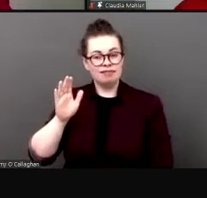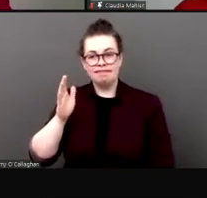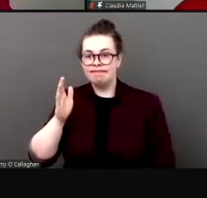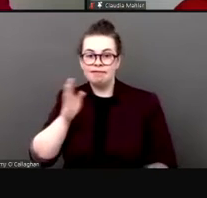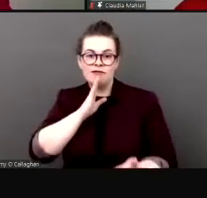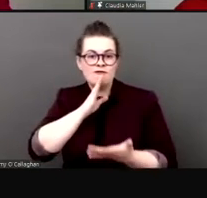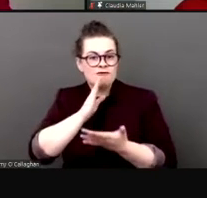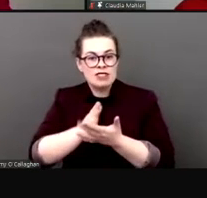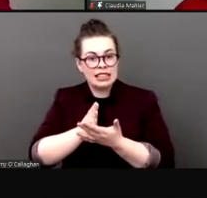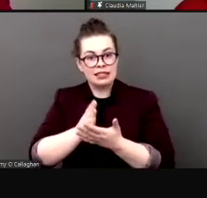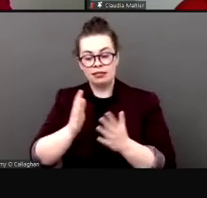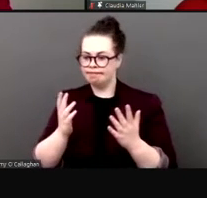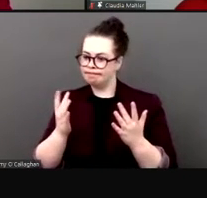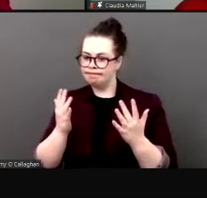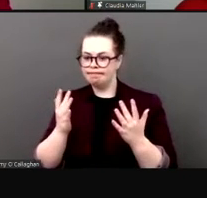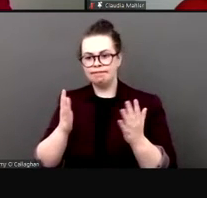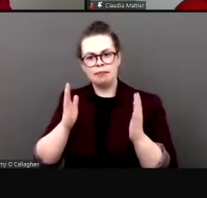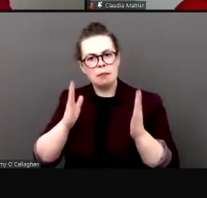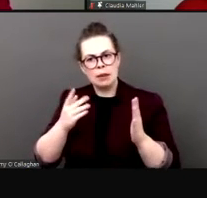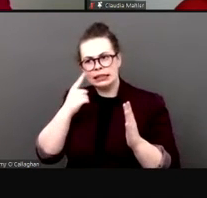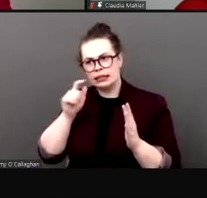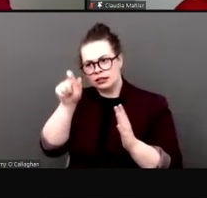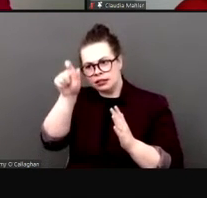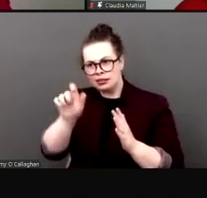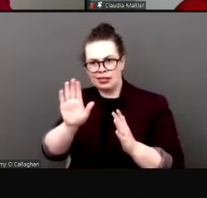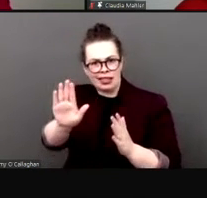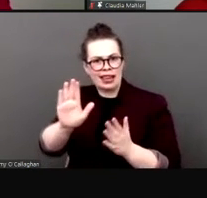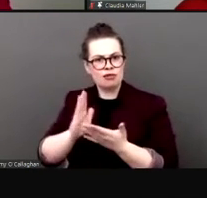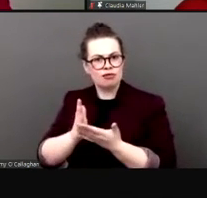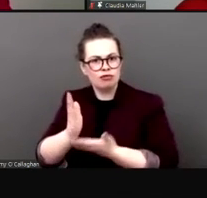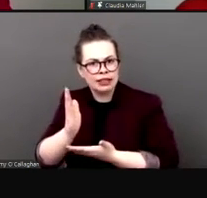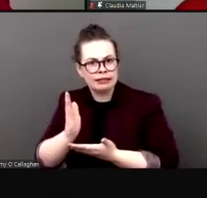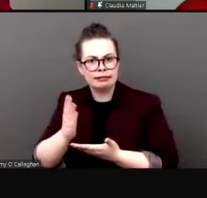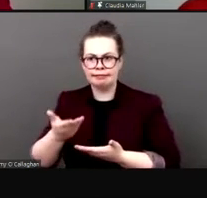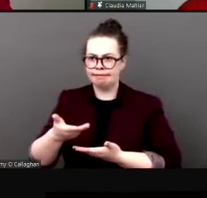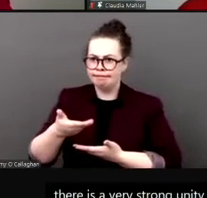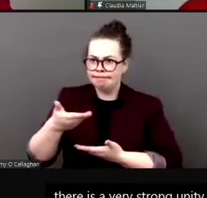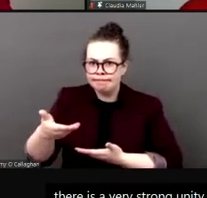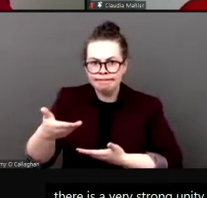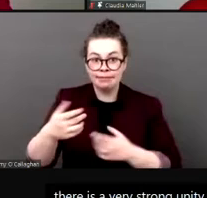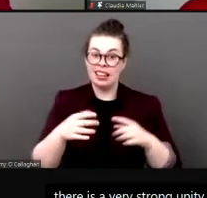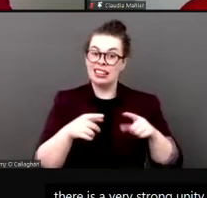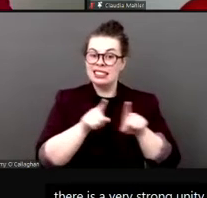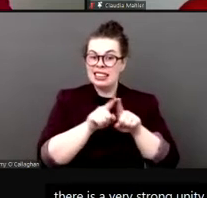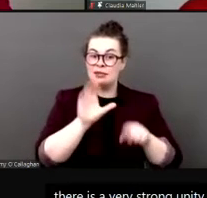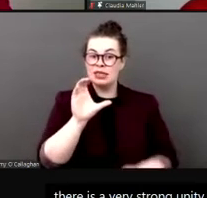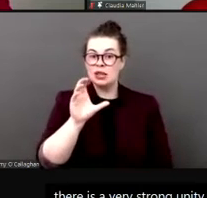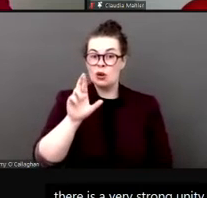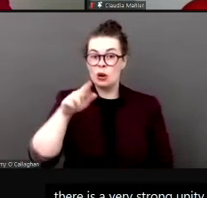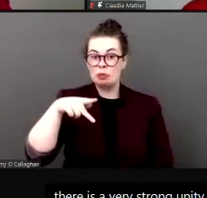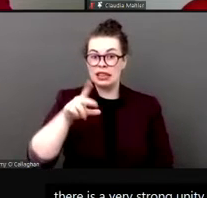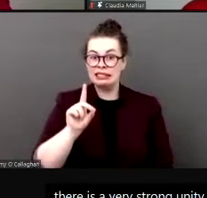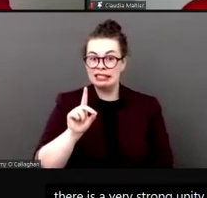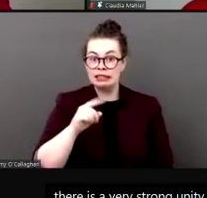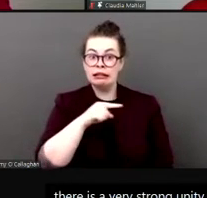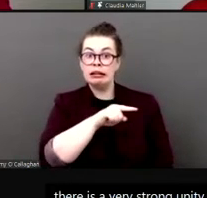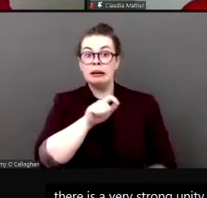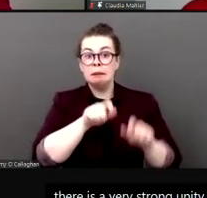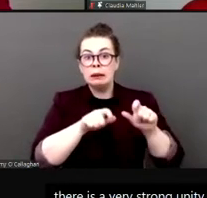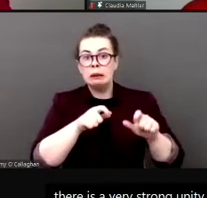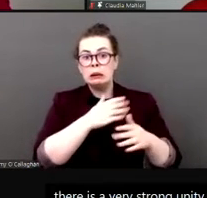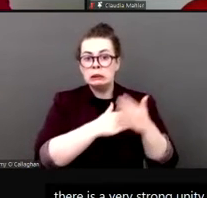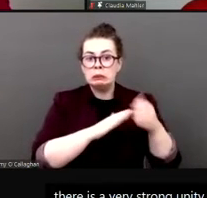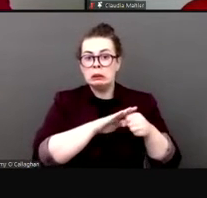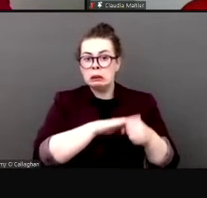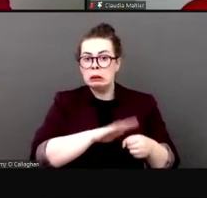of purpose between the autonomy provisions in the CRPD treaty and hopefully the autonomy provisions that